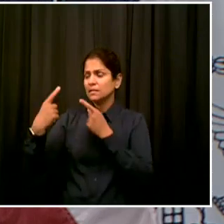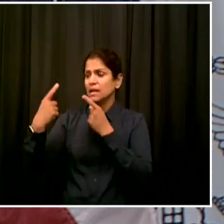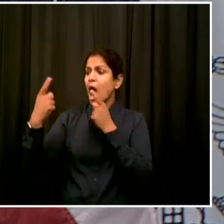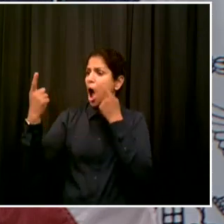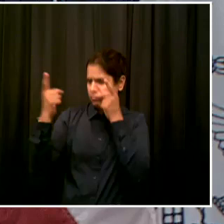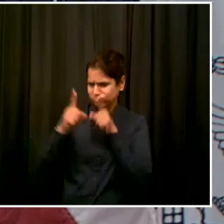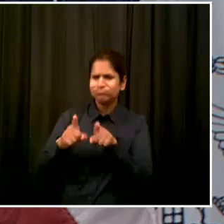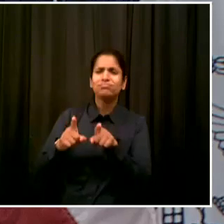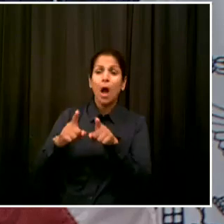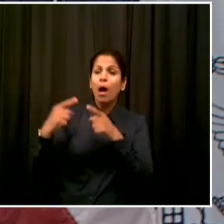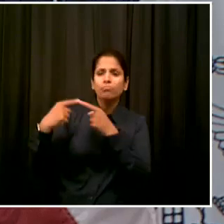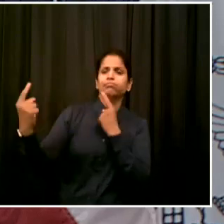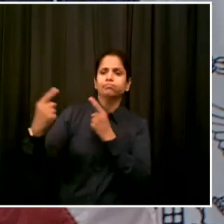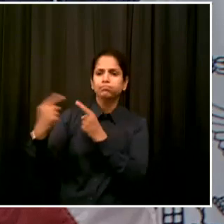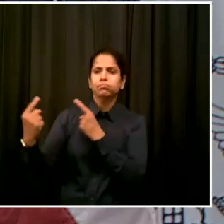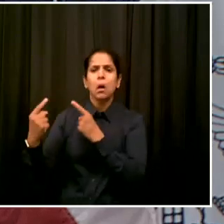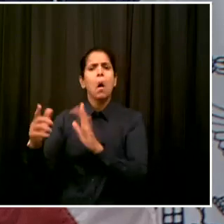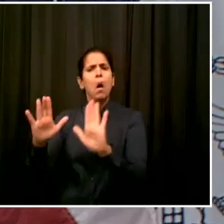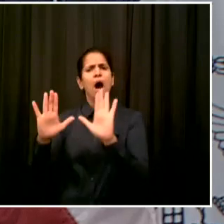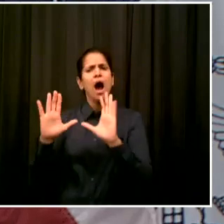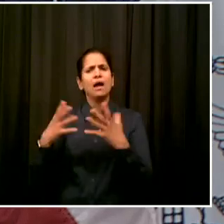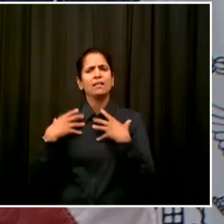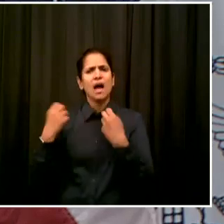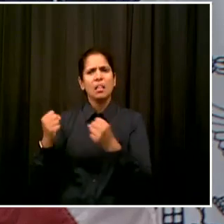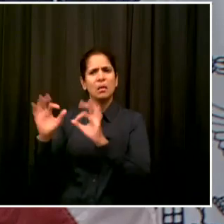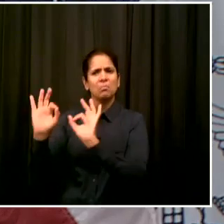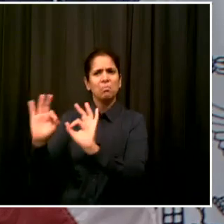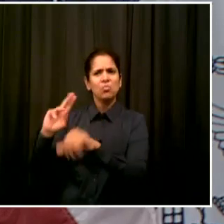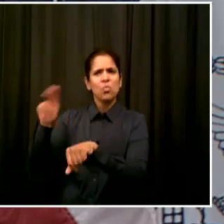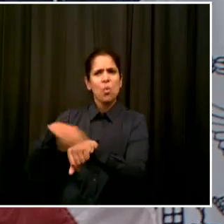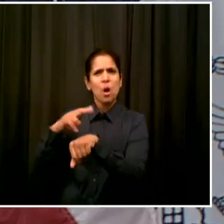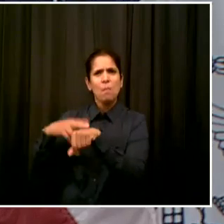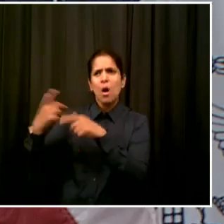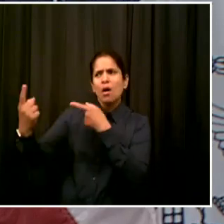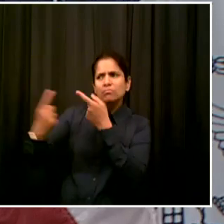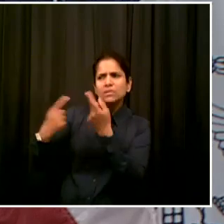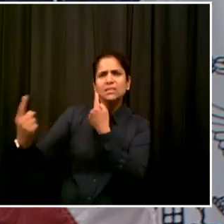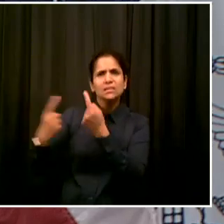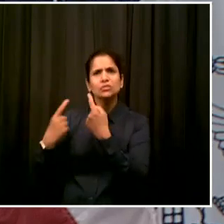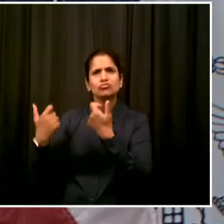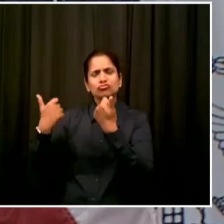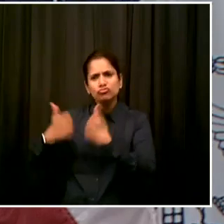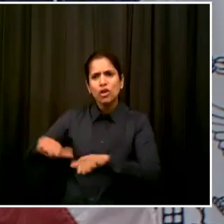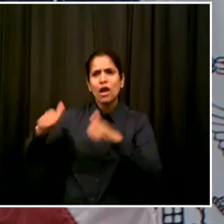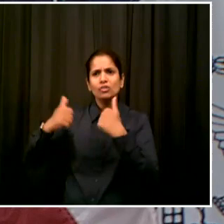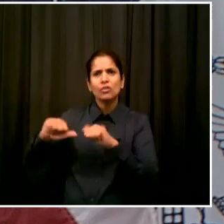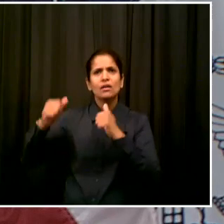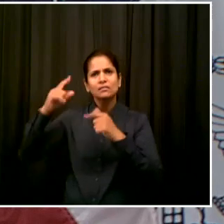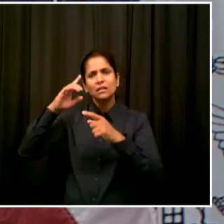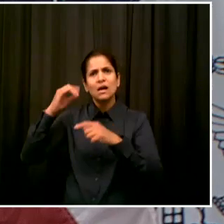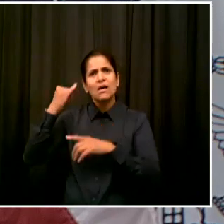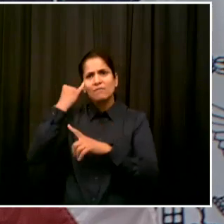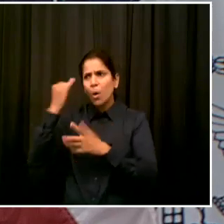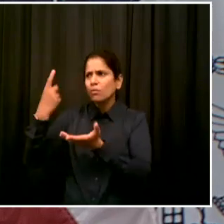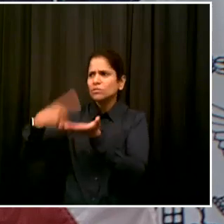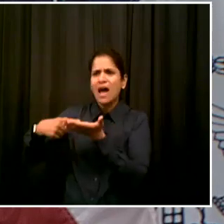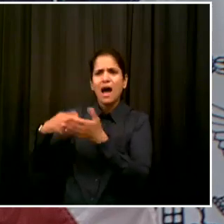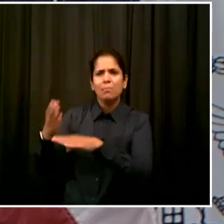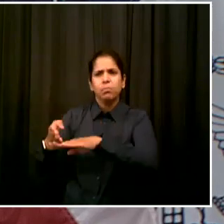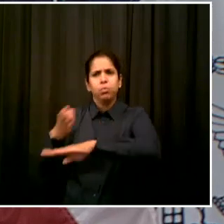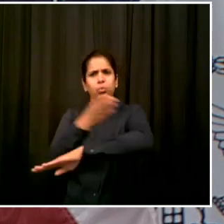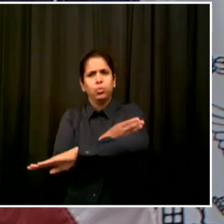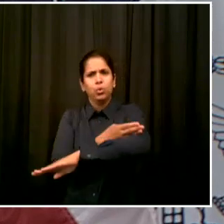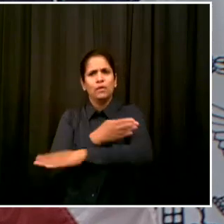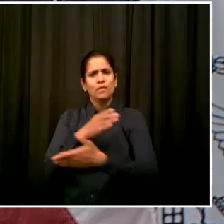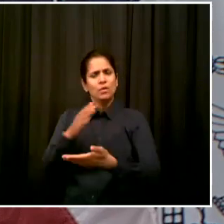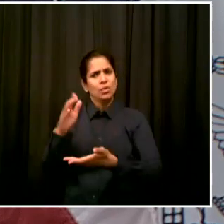city, both to address the safety challenges we're facing and to address the need for constant reform. You could